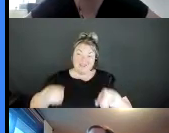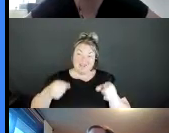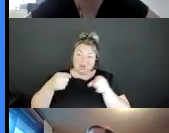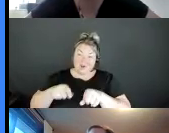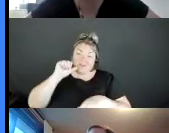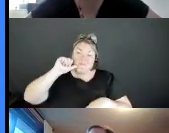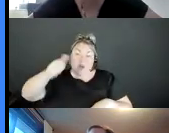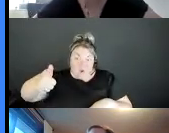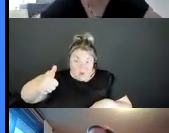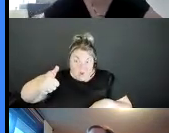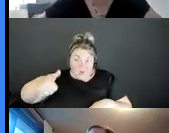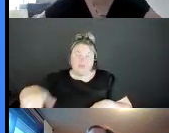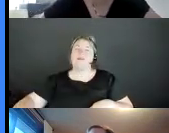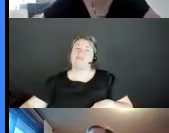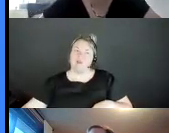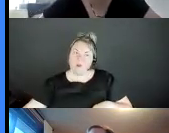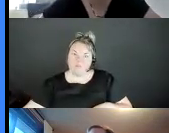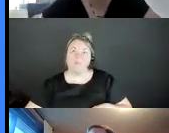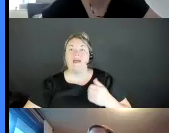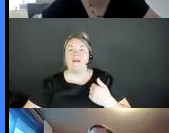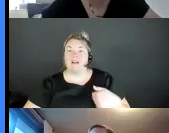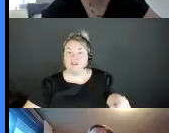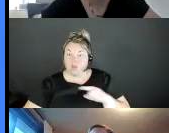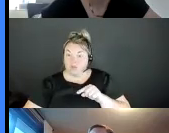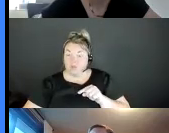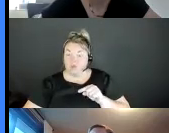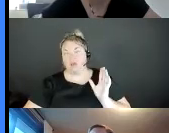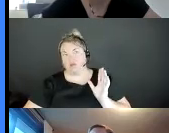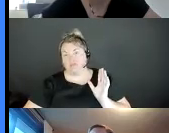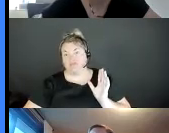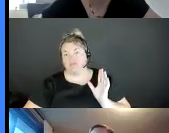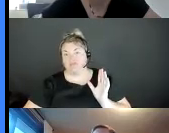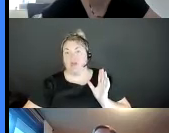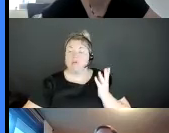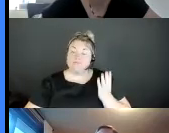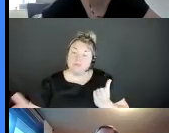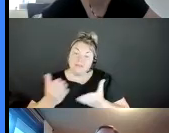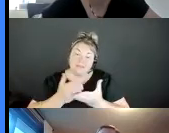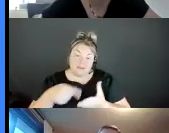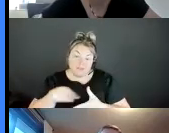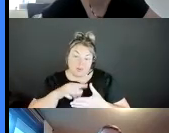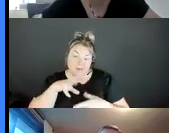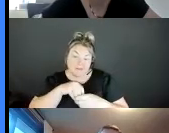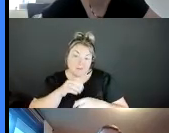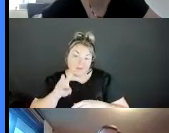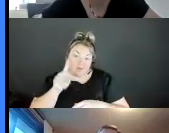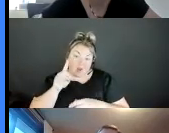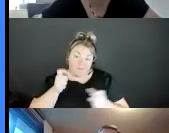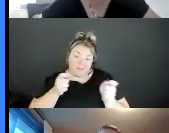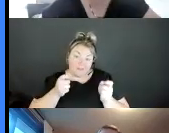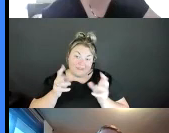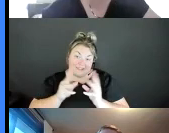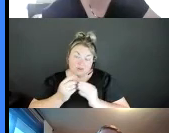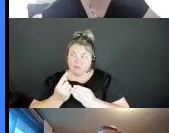tomorrow. So for those of you, some of you might have participated in our withdrawal management session last